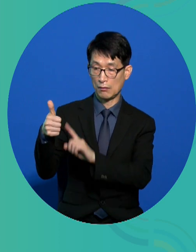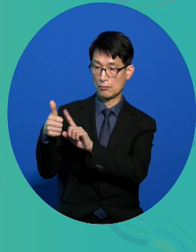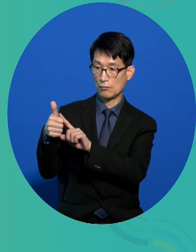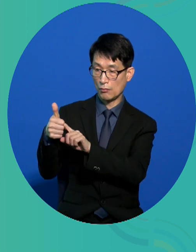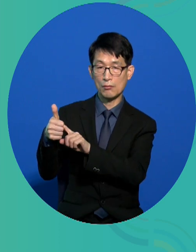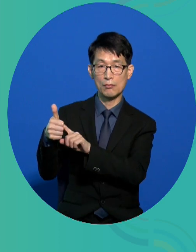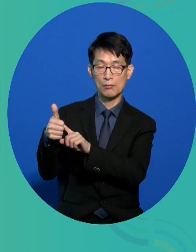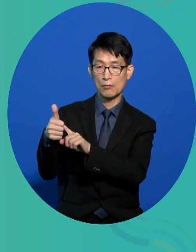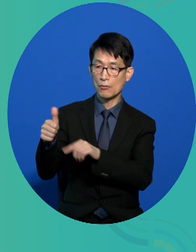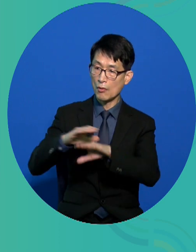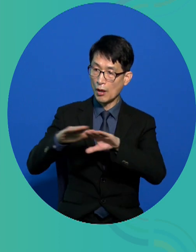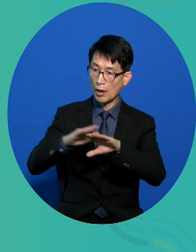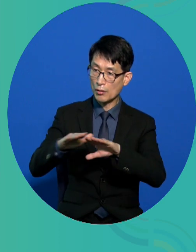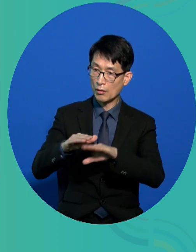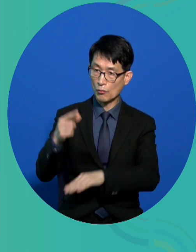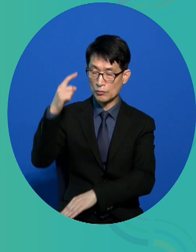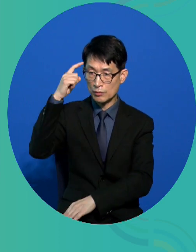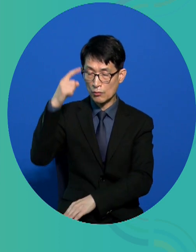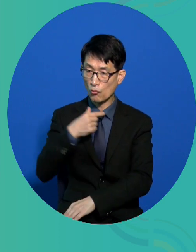far